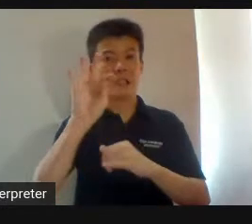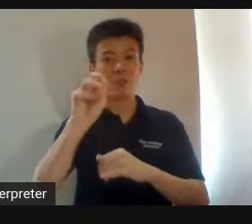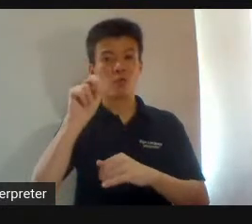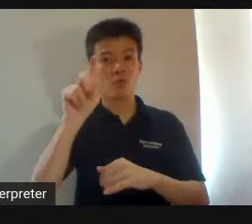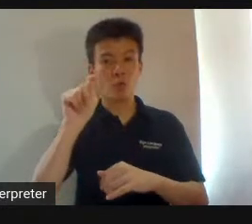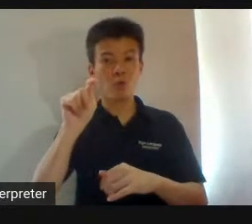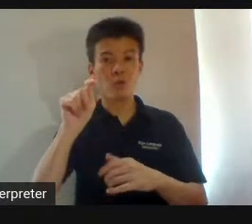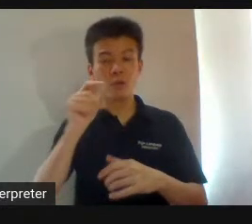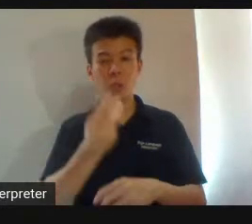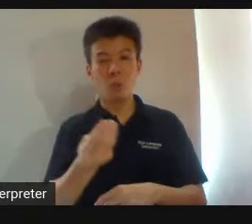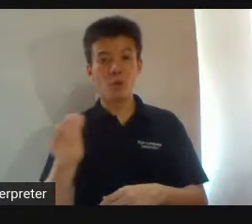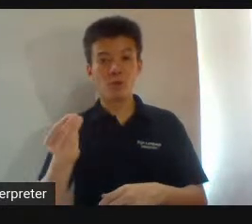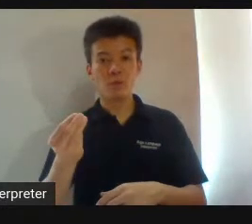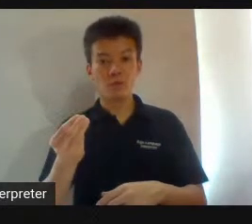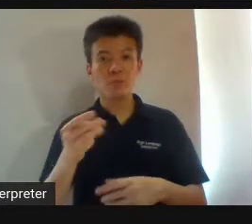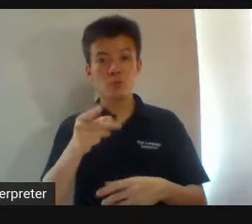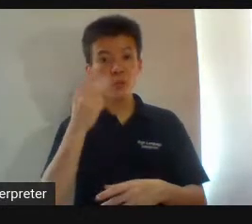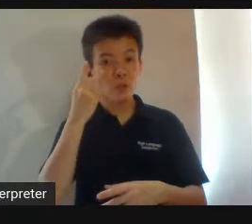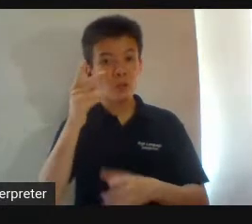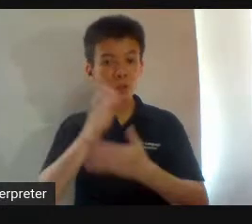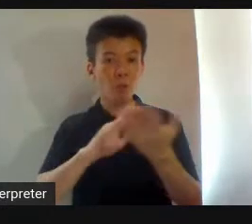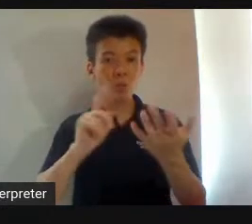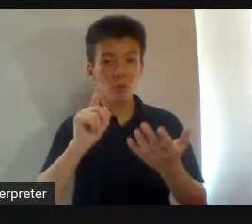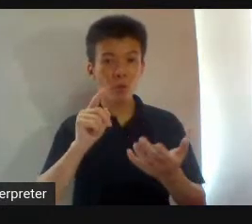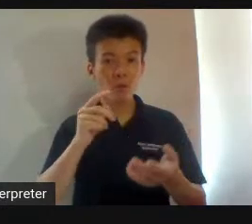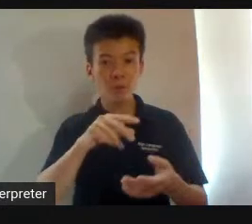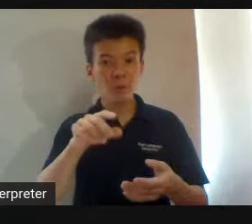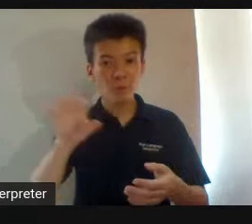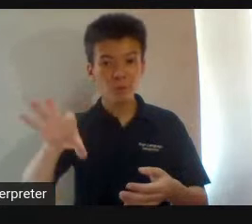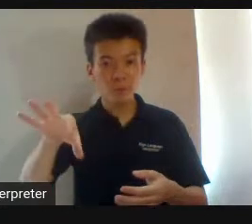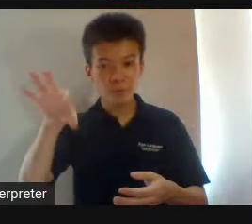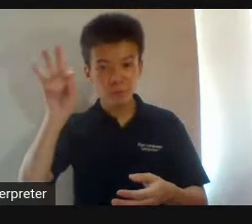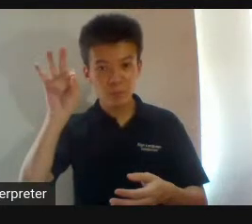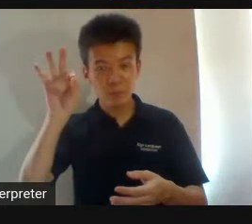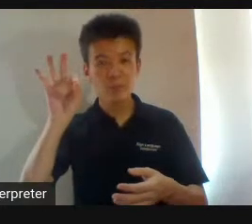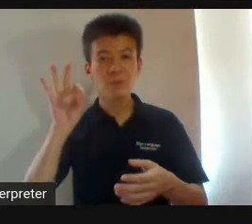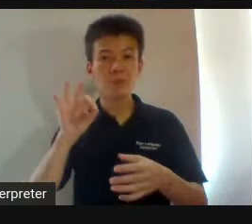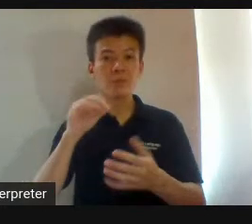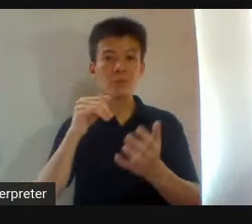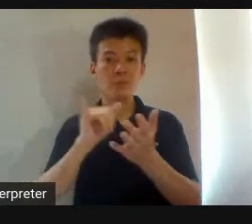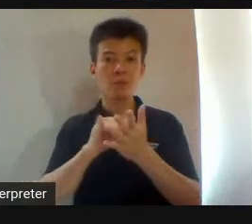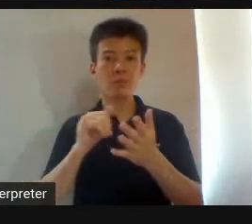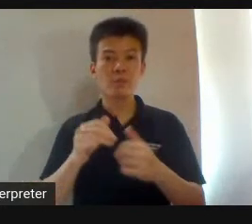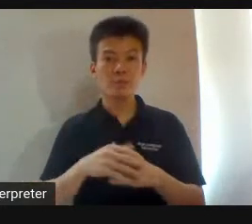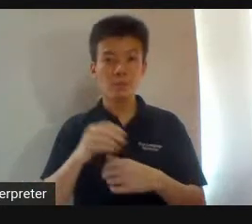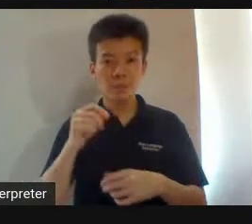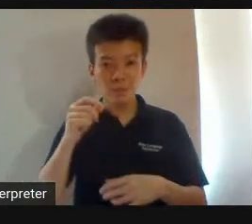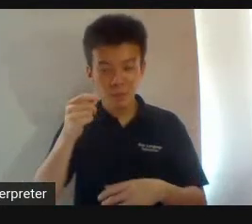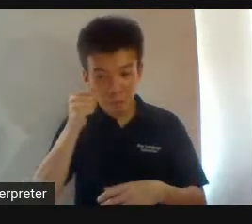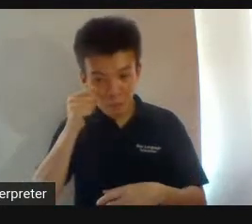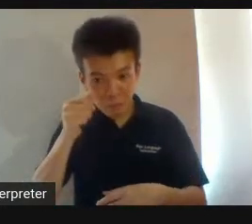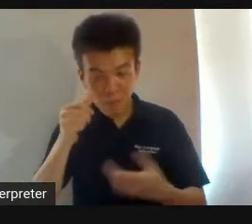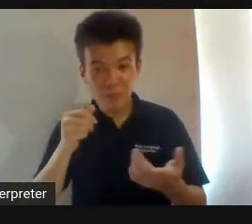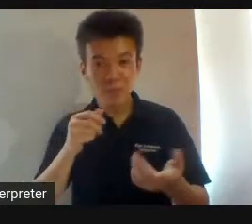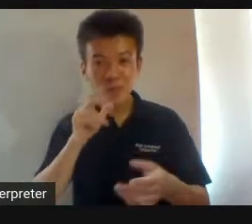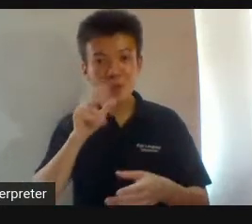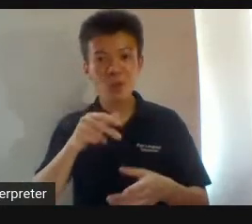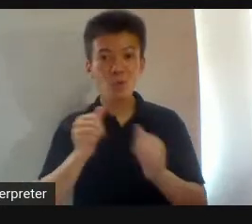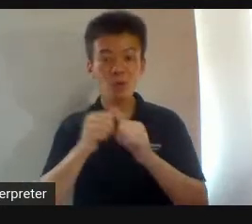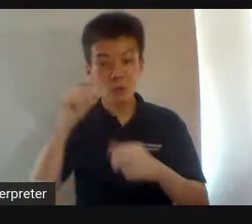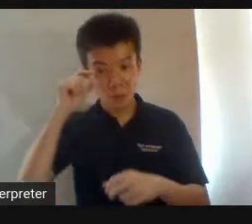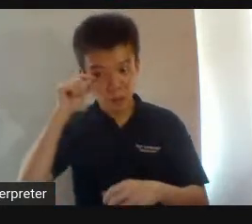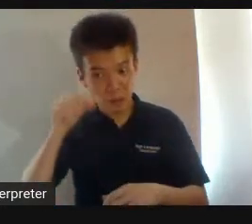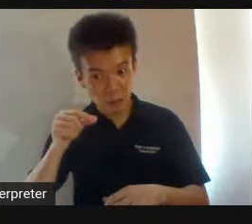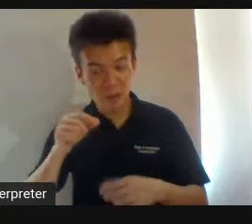font size material next to it, you will see someone who just, you know, slowly take it, you know. So instead of doing this with their